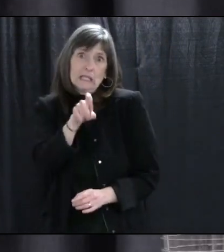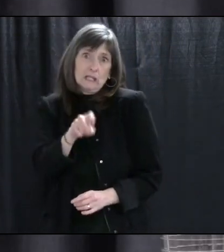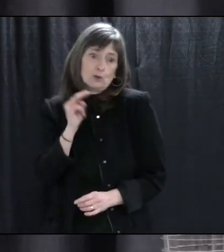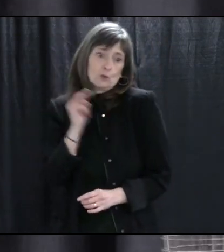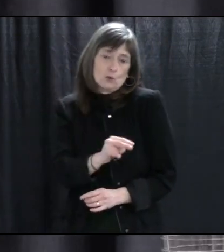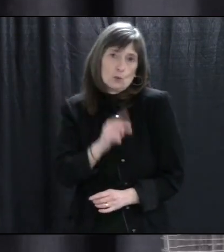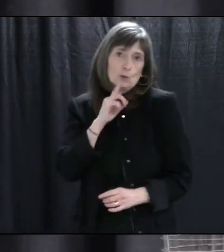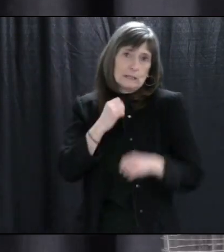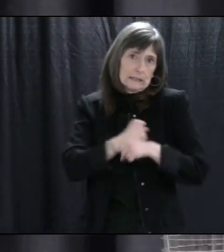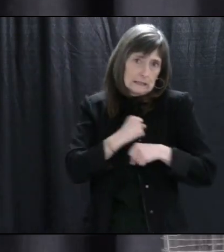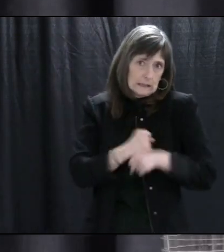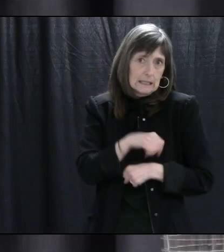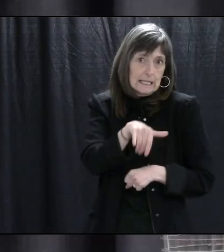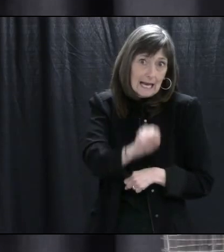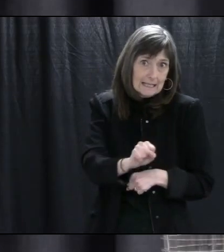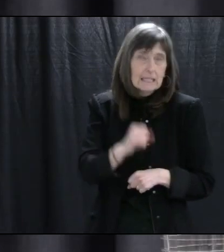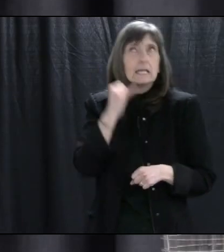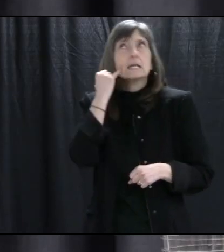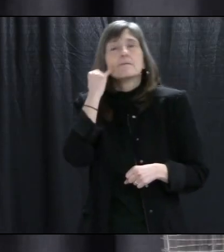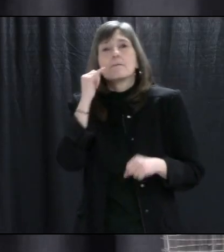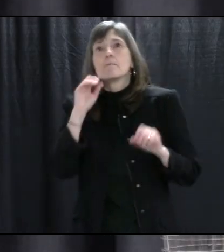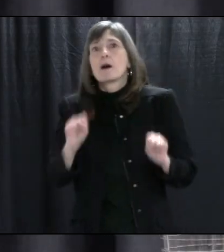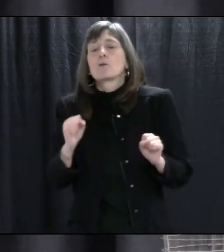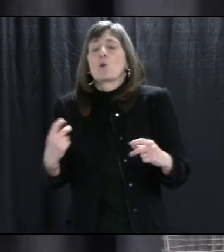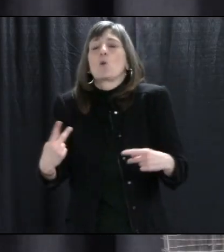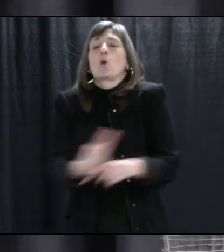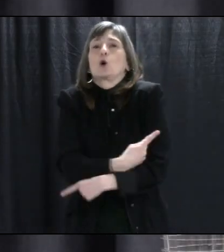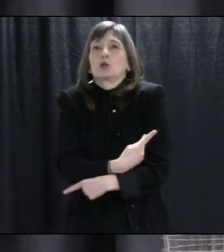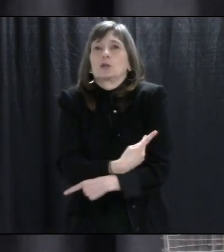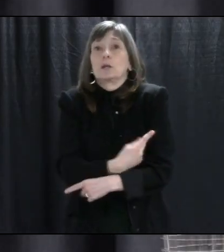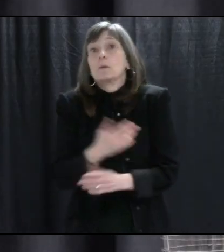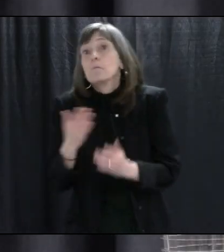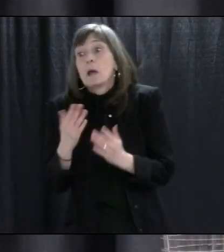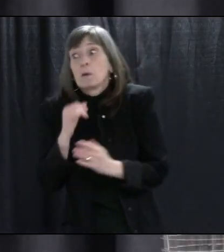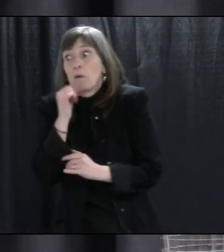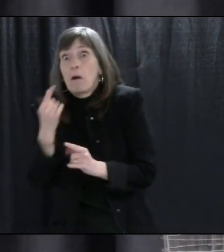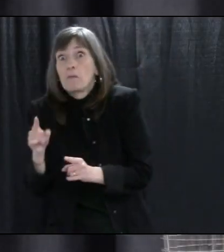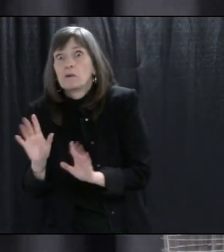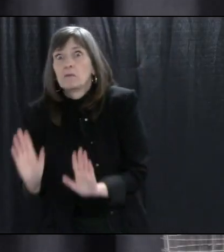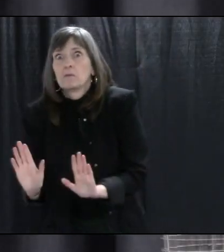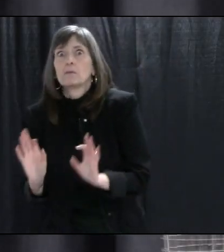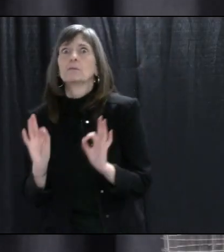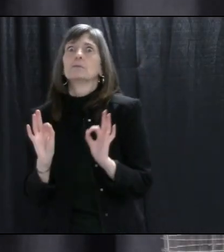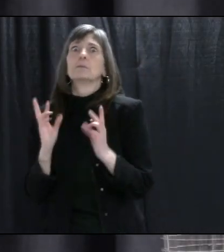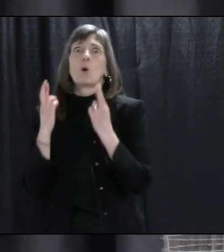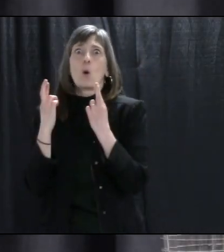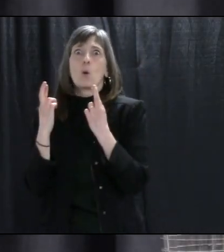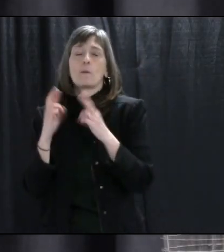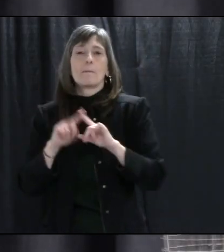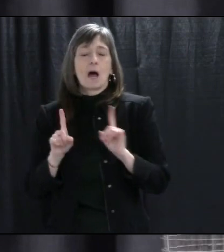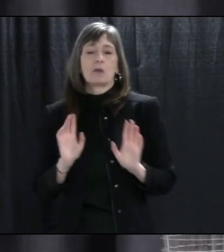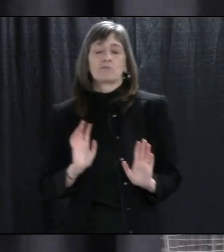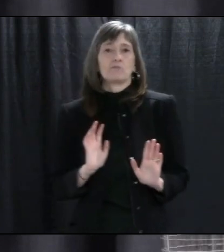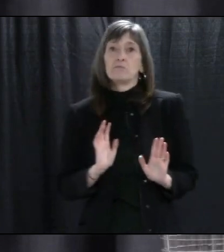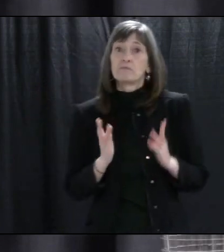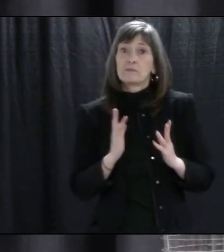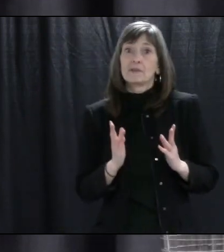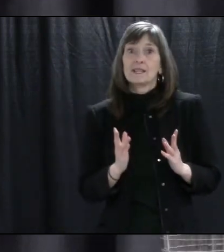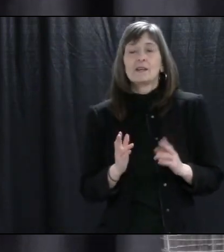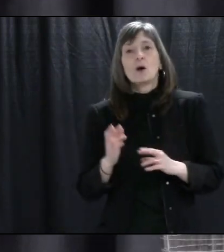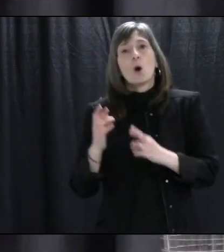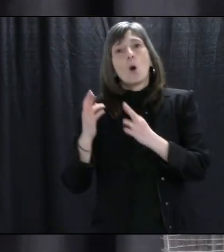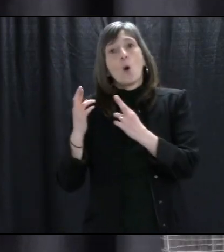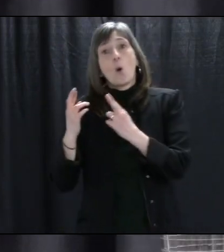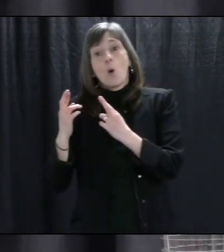for the worst case scenarios whilst hoping for the best. As I once said, hope is a girl's name,